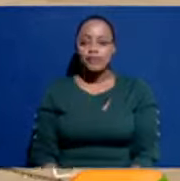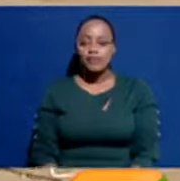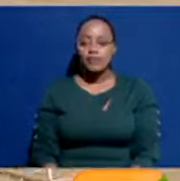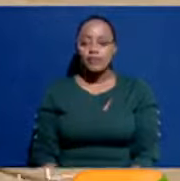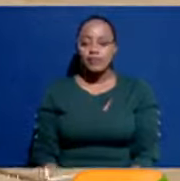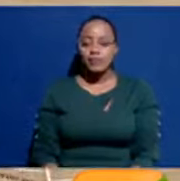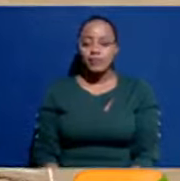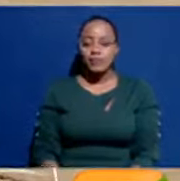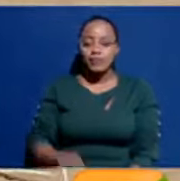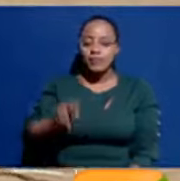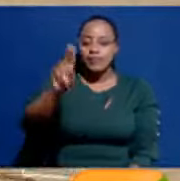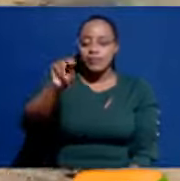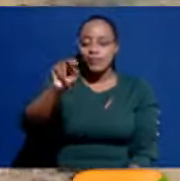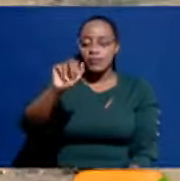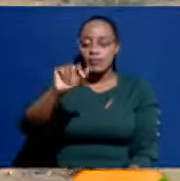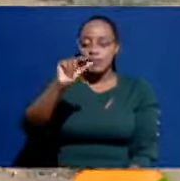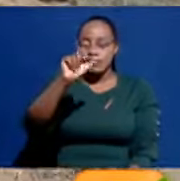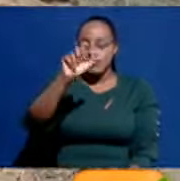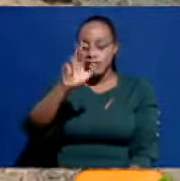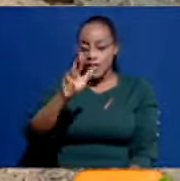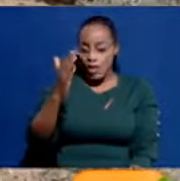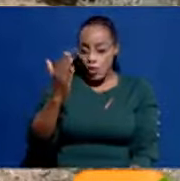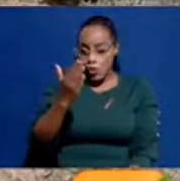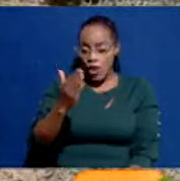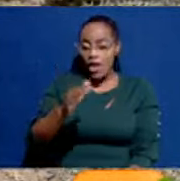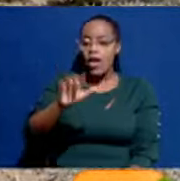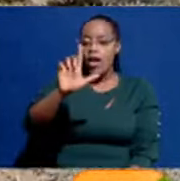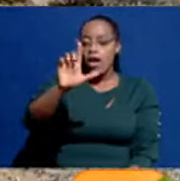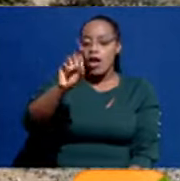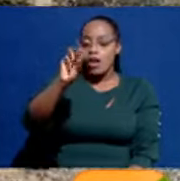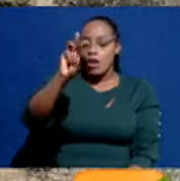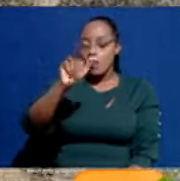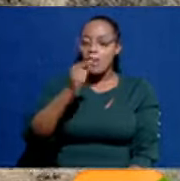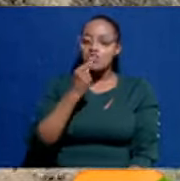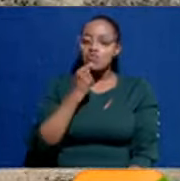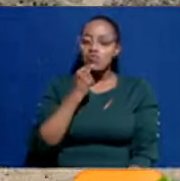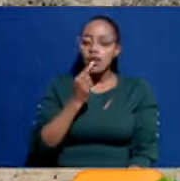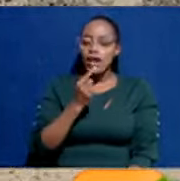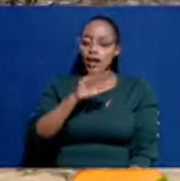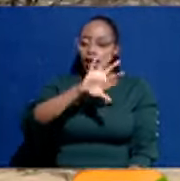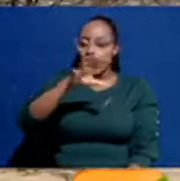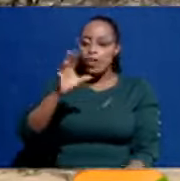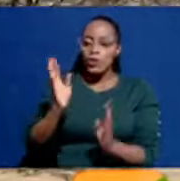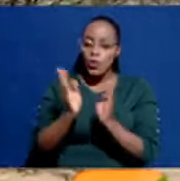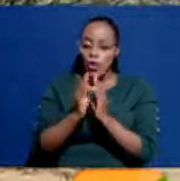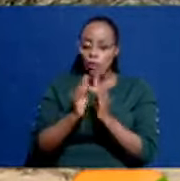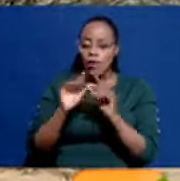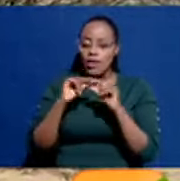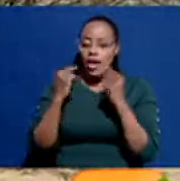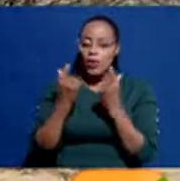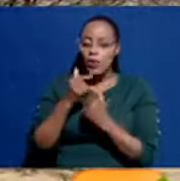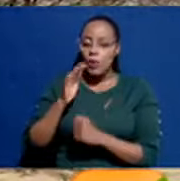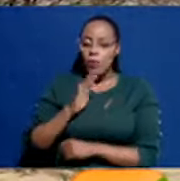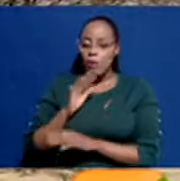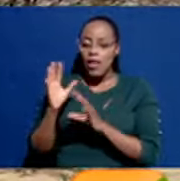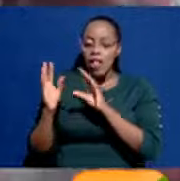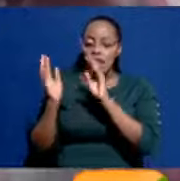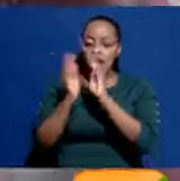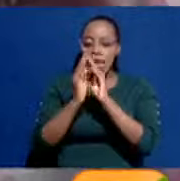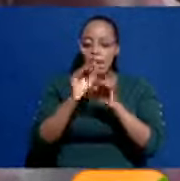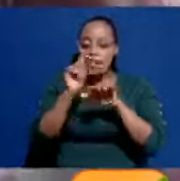In Nangeren village, Loima constituency, Turkana County, we find a group of women gathered under this